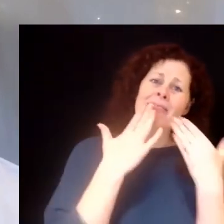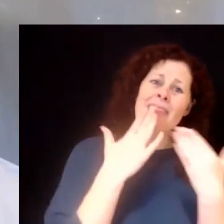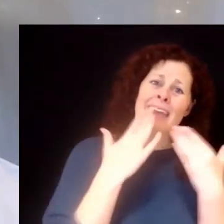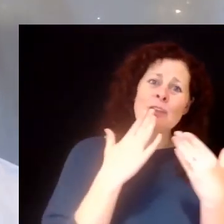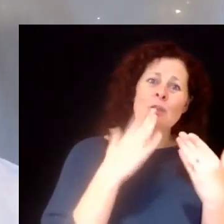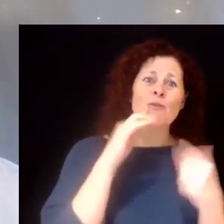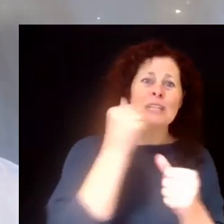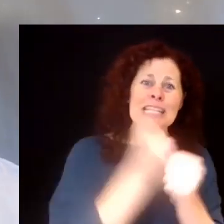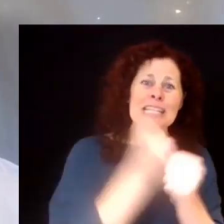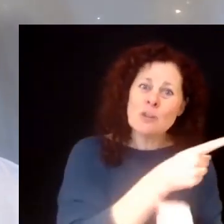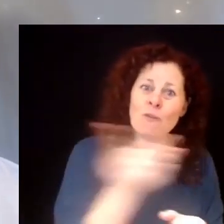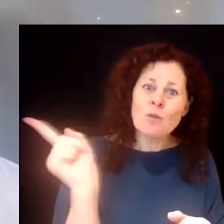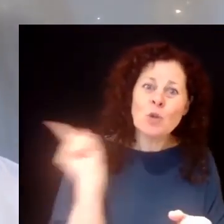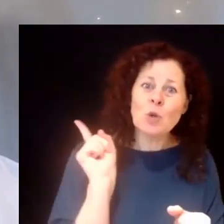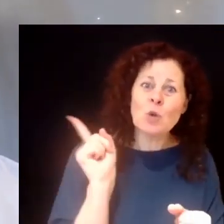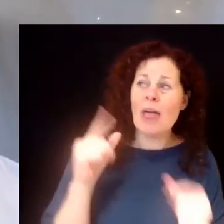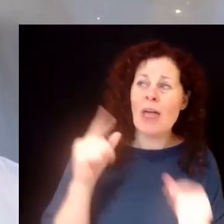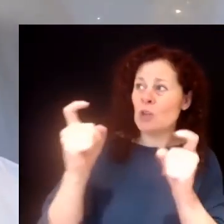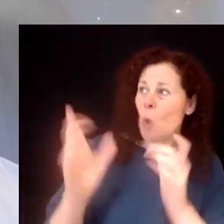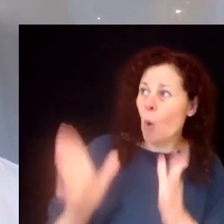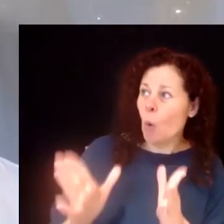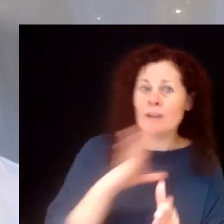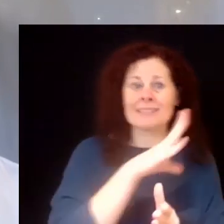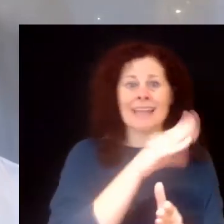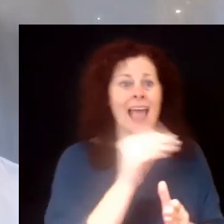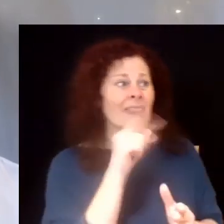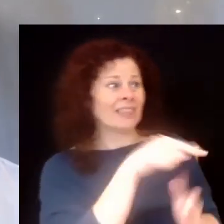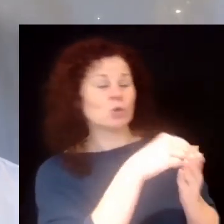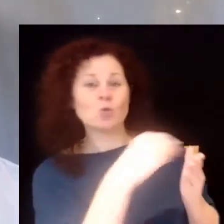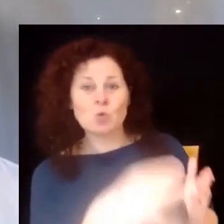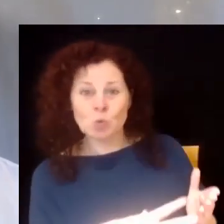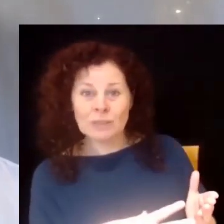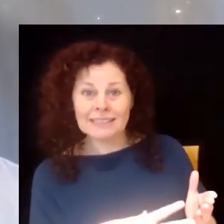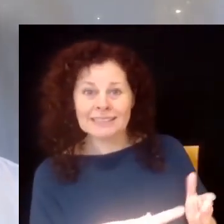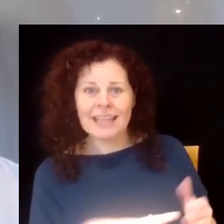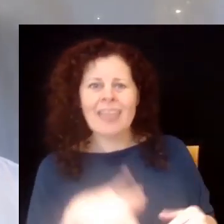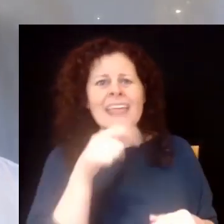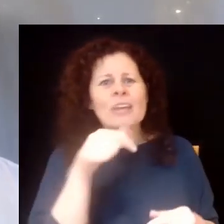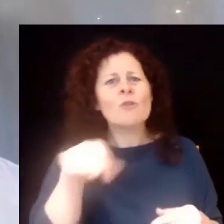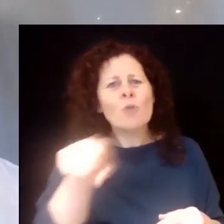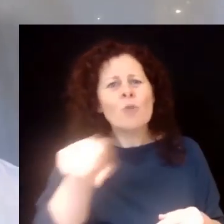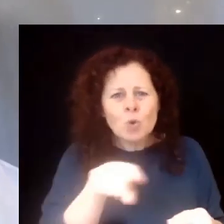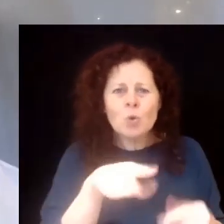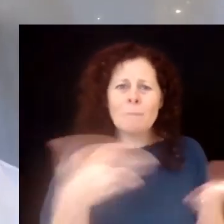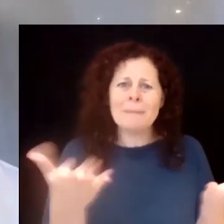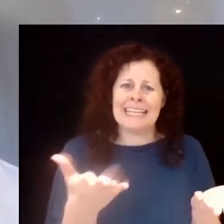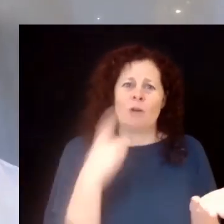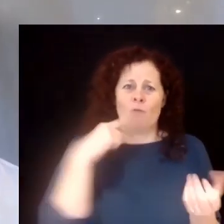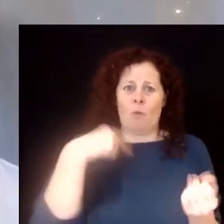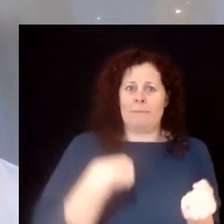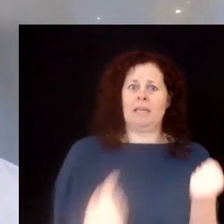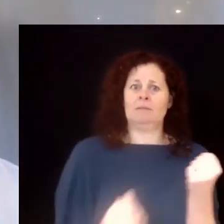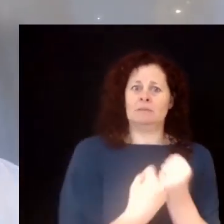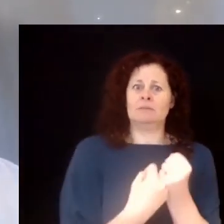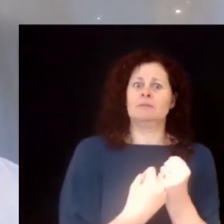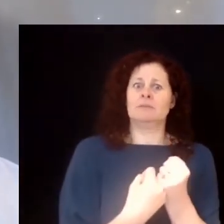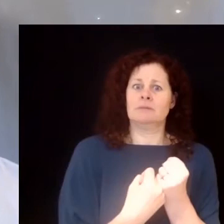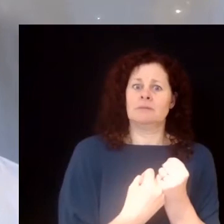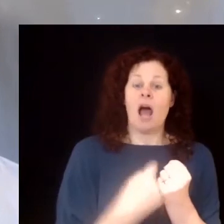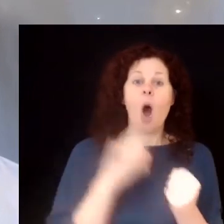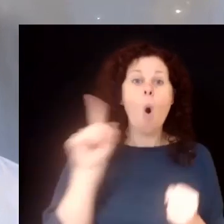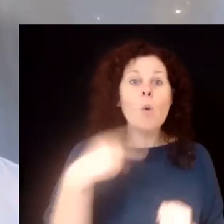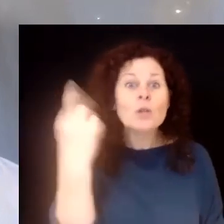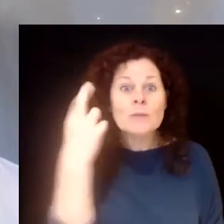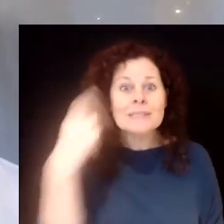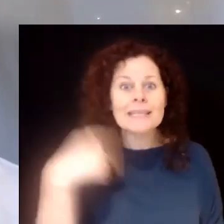are changing the world. So in closing, I want to share the gratitude, hope, and love I have for all of you and